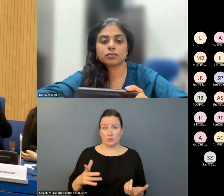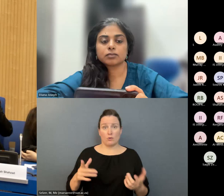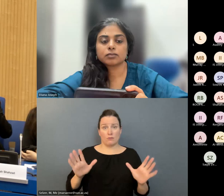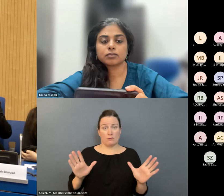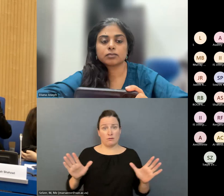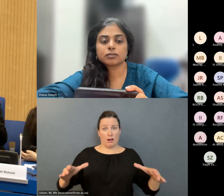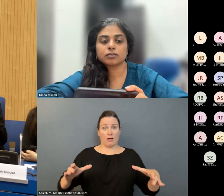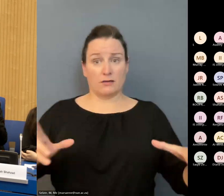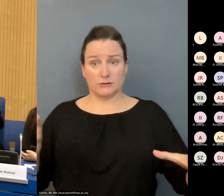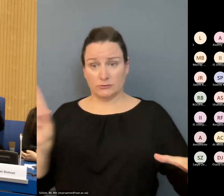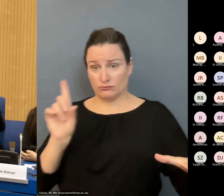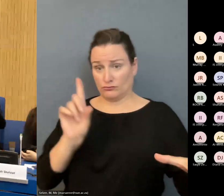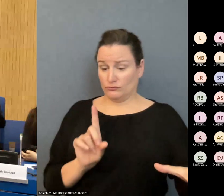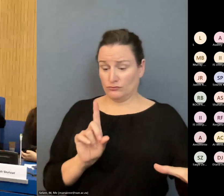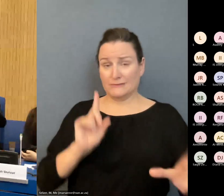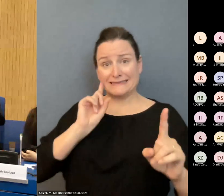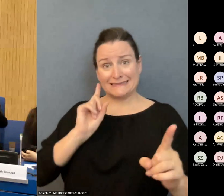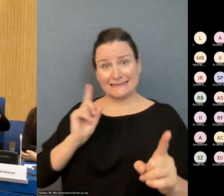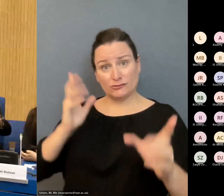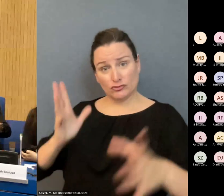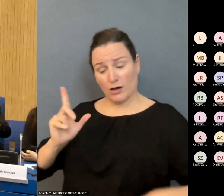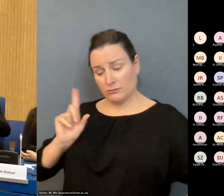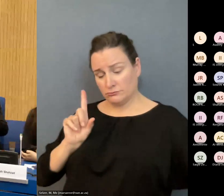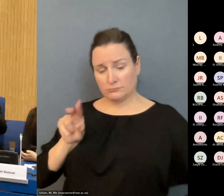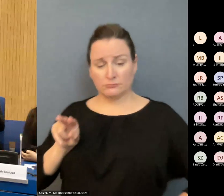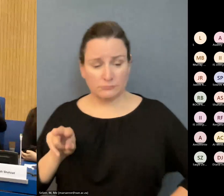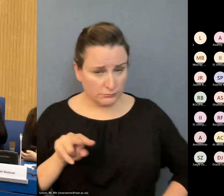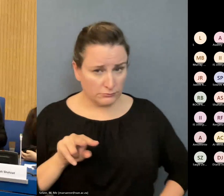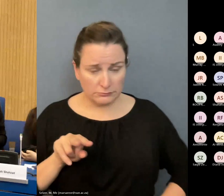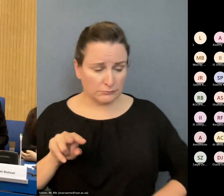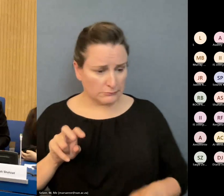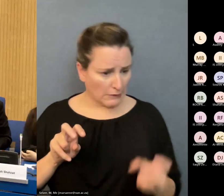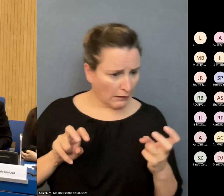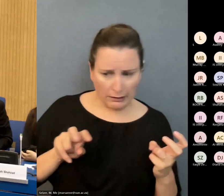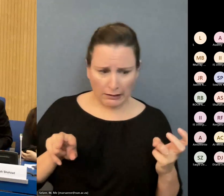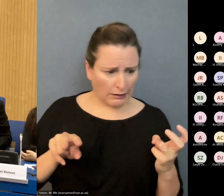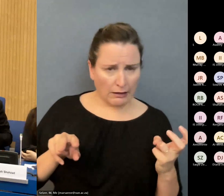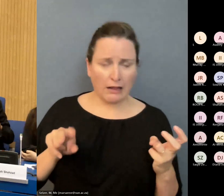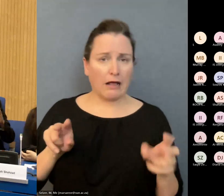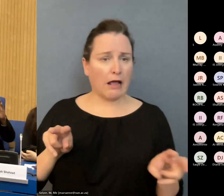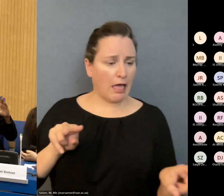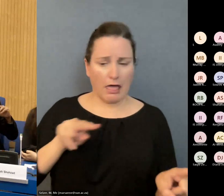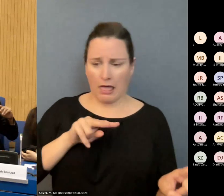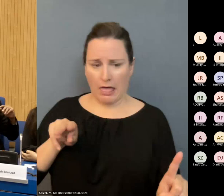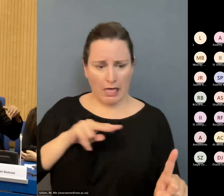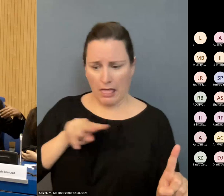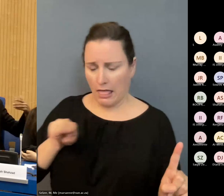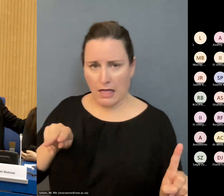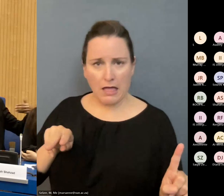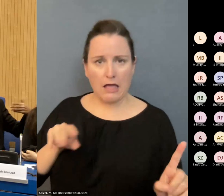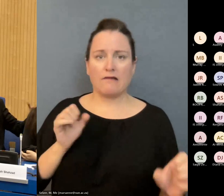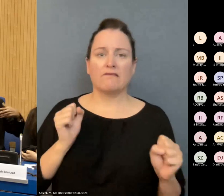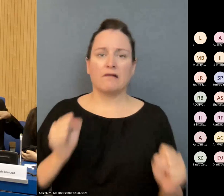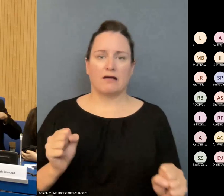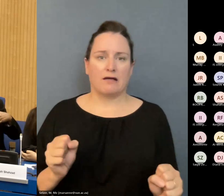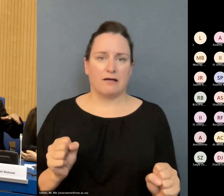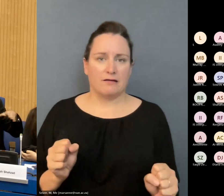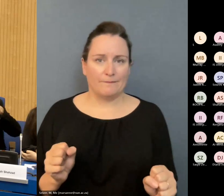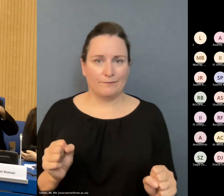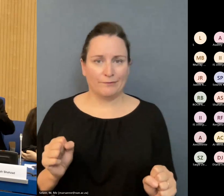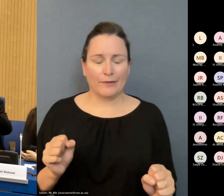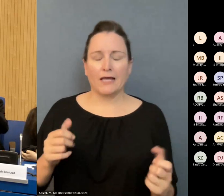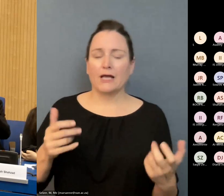to catch up with the remaining children which are going to the school going. So that is what I base,